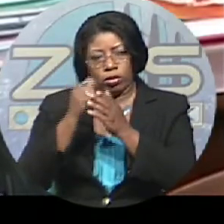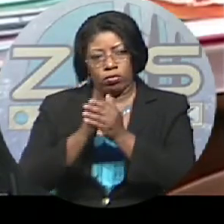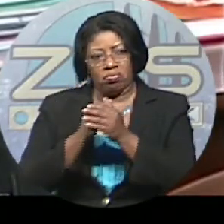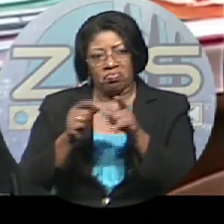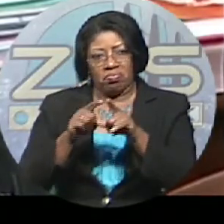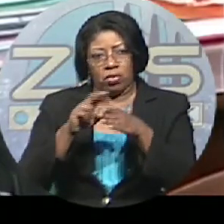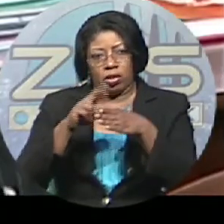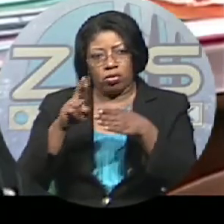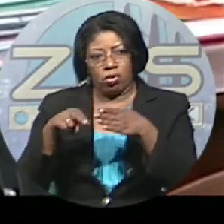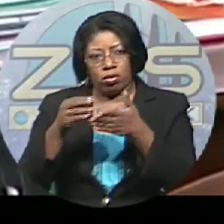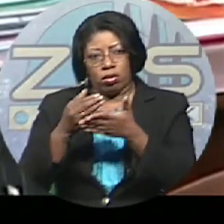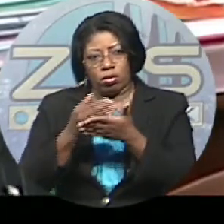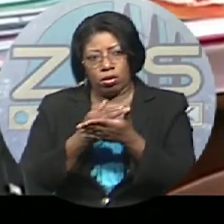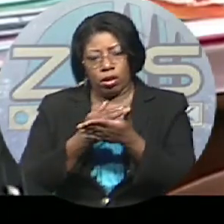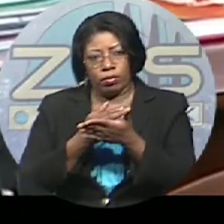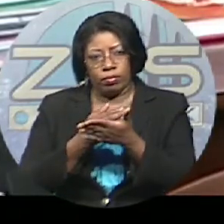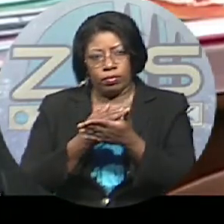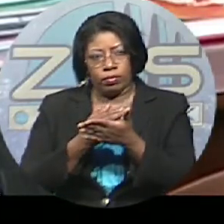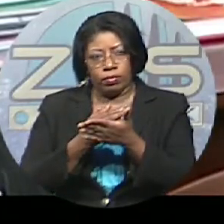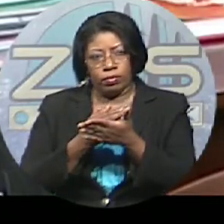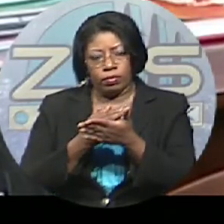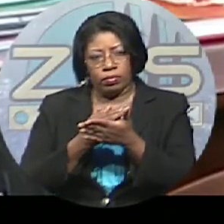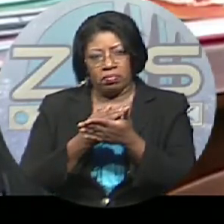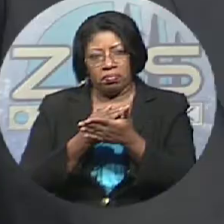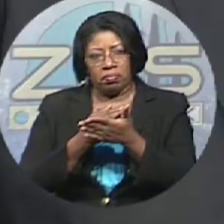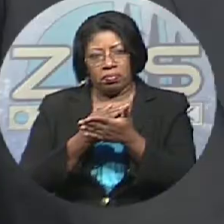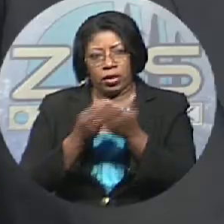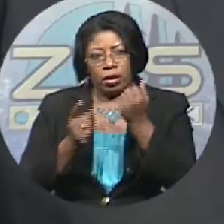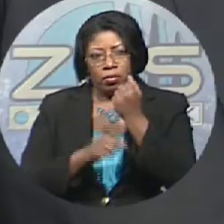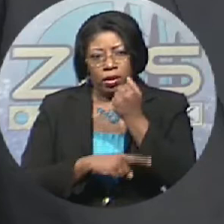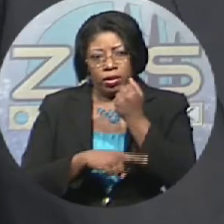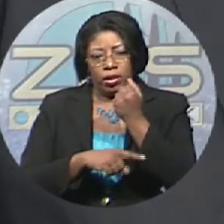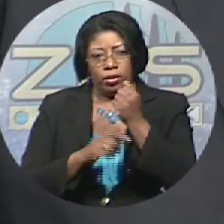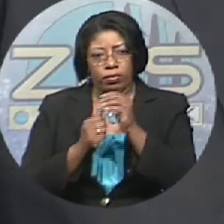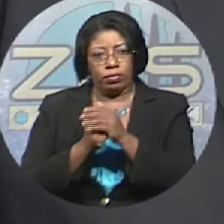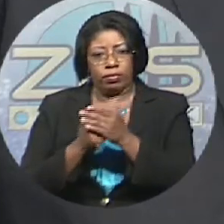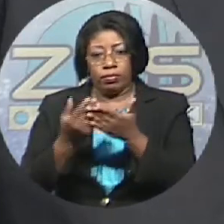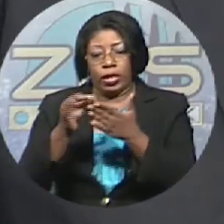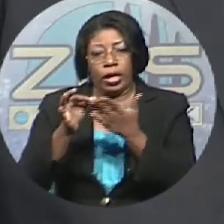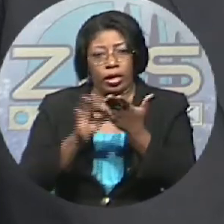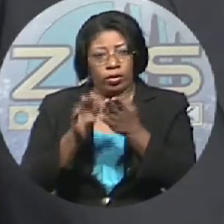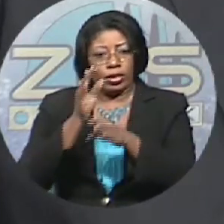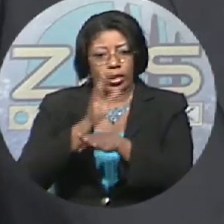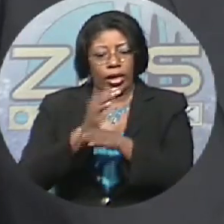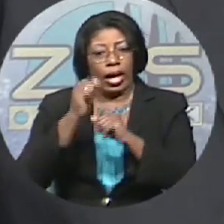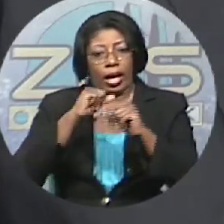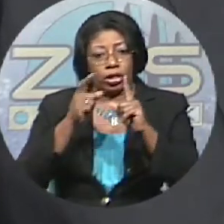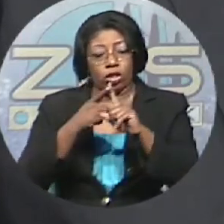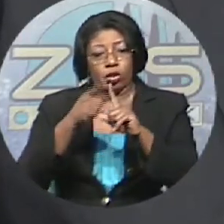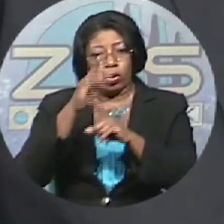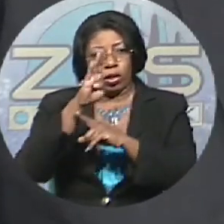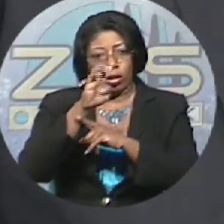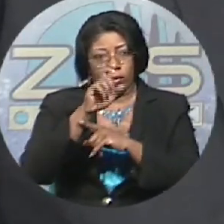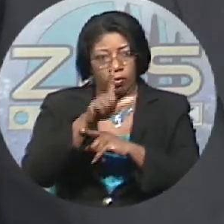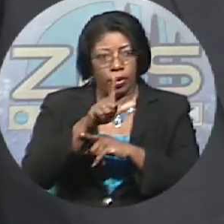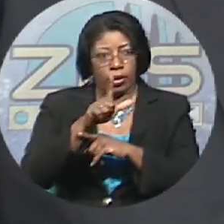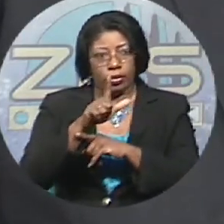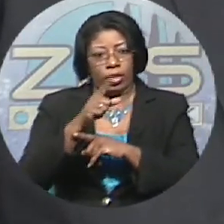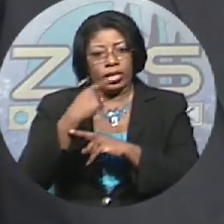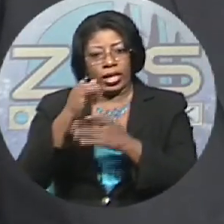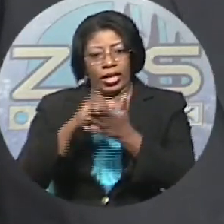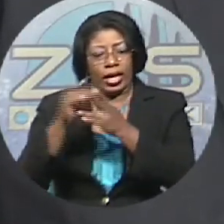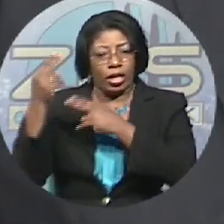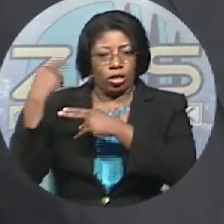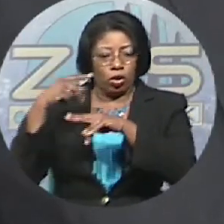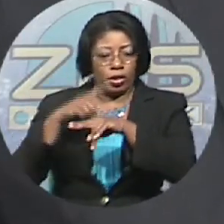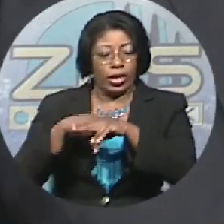in some kind of penalty. Accountants tonight are reacting to the bill, calling it an historic